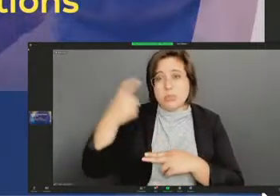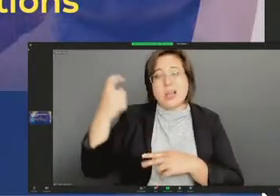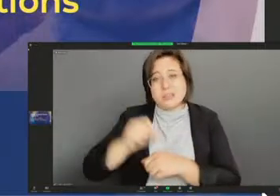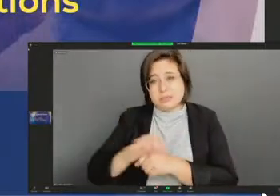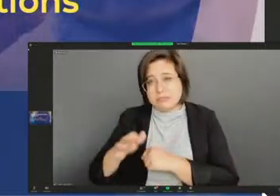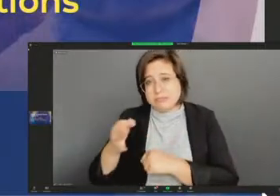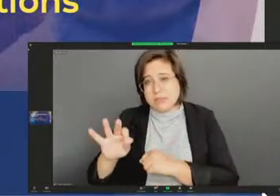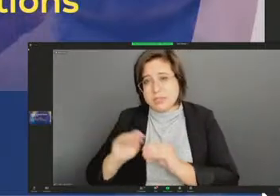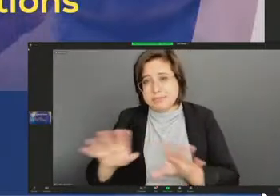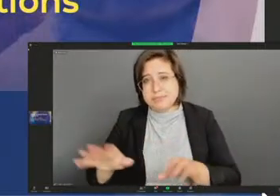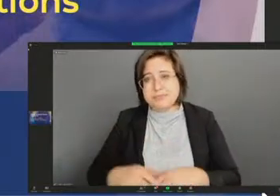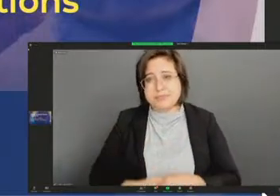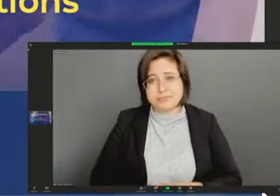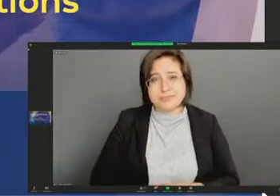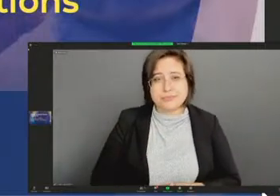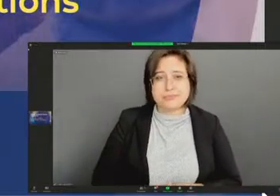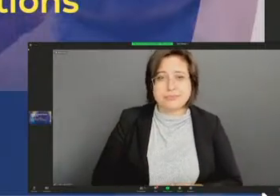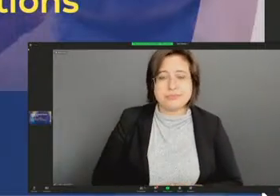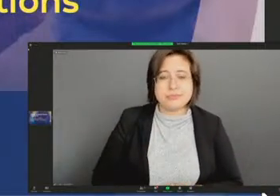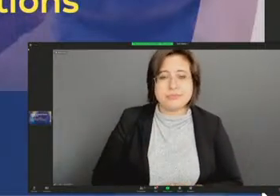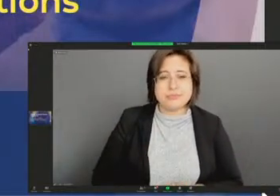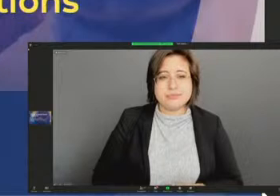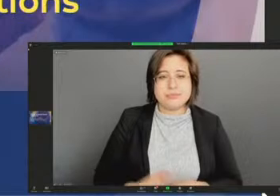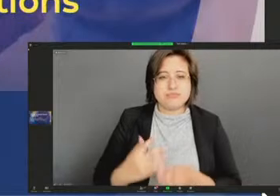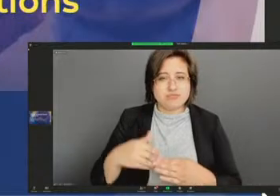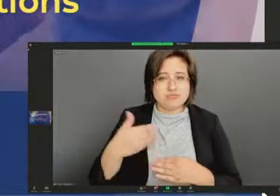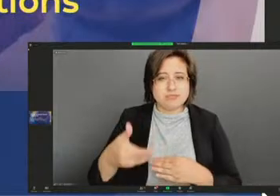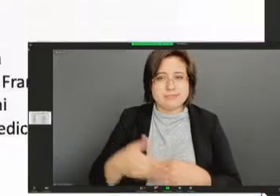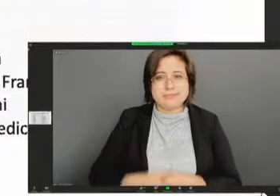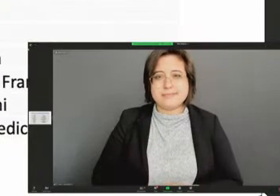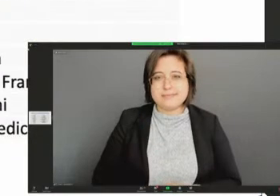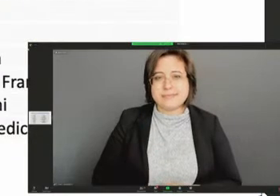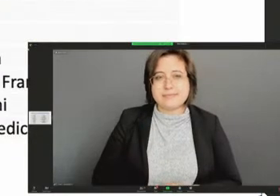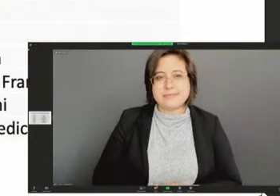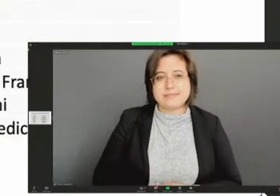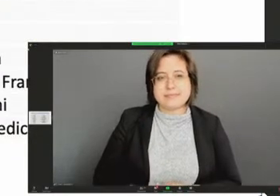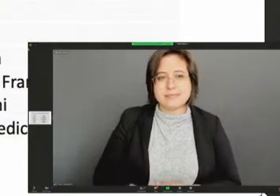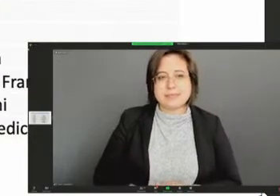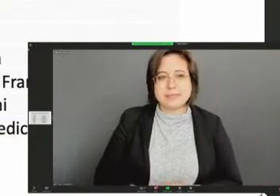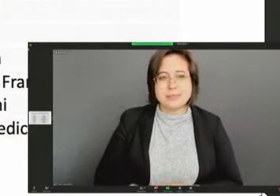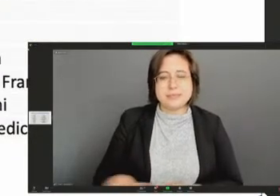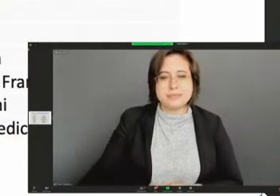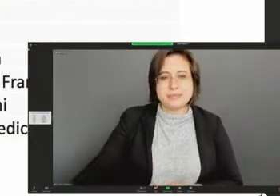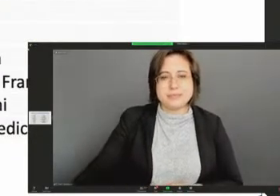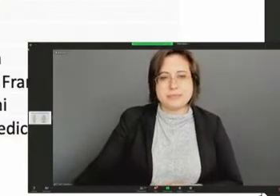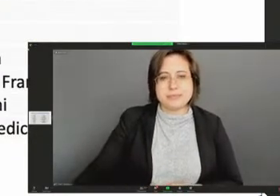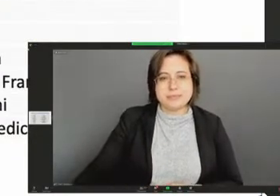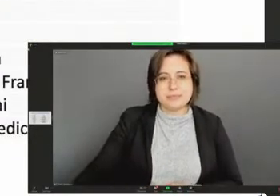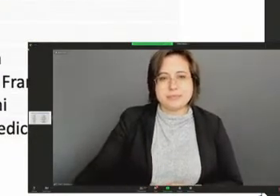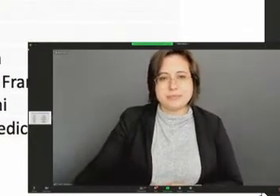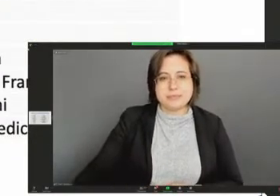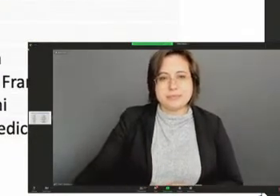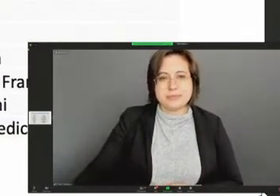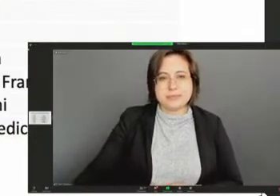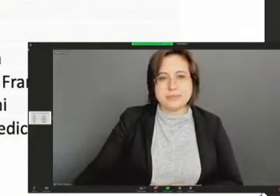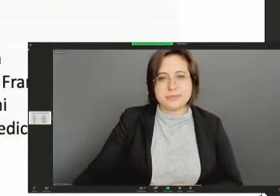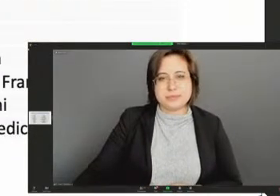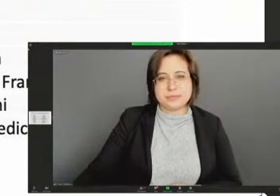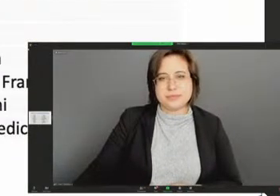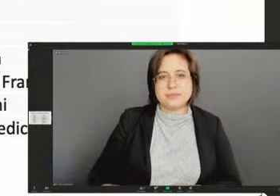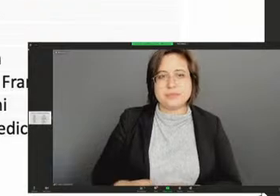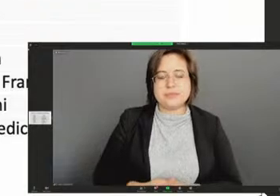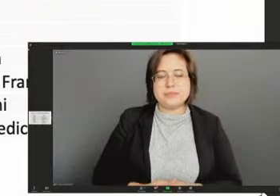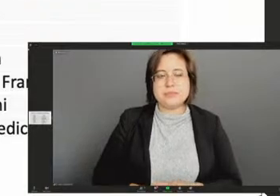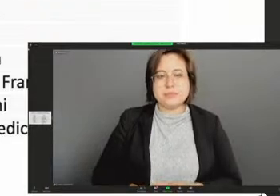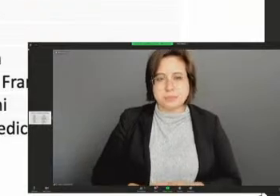pandemic. We can go to the next slide. All right, so